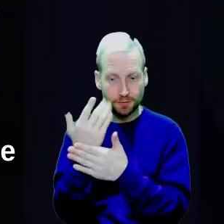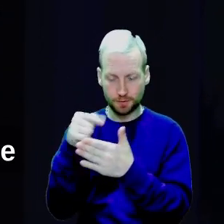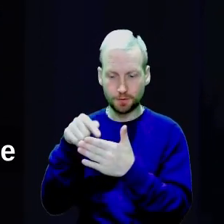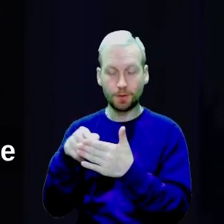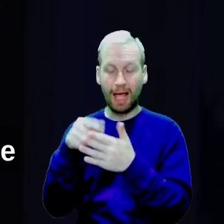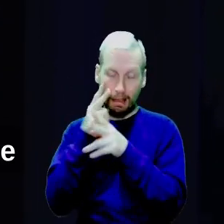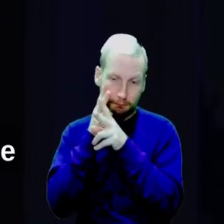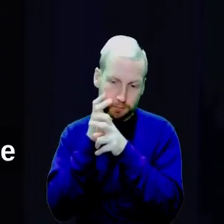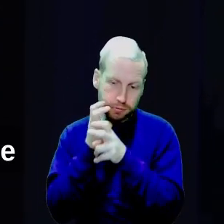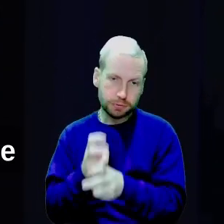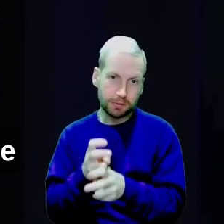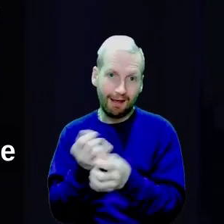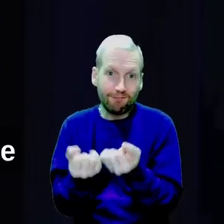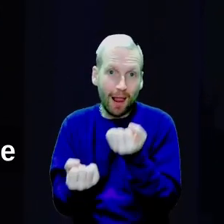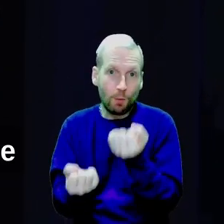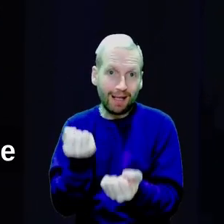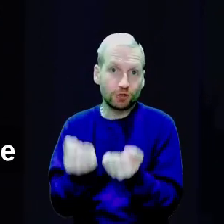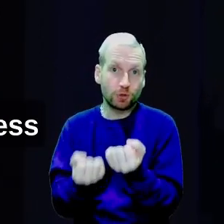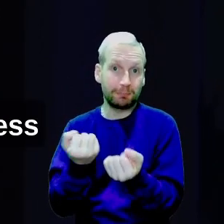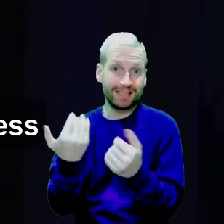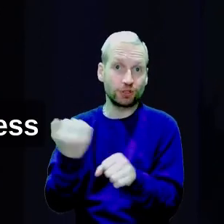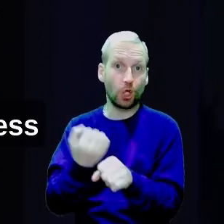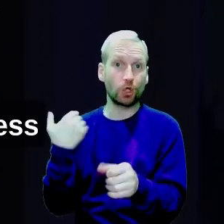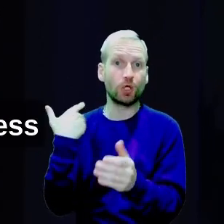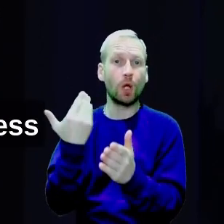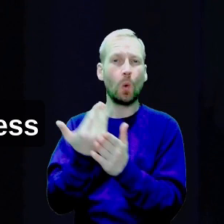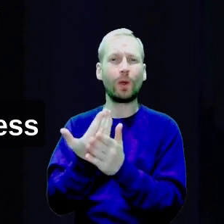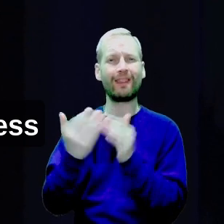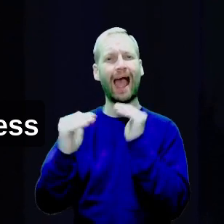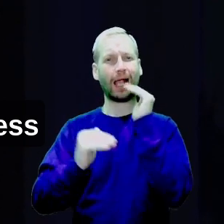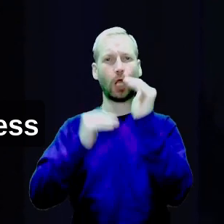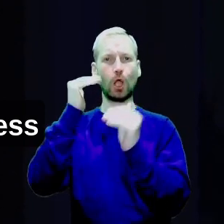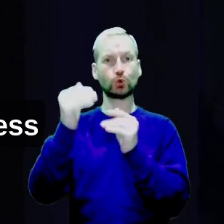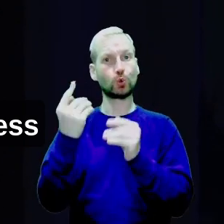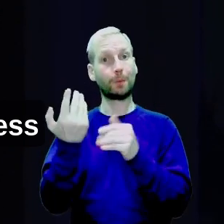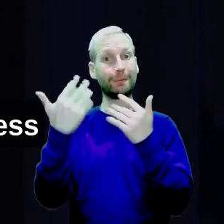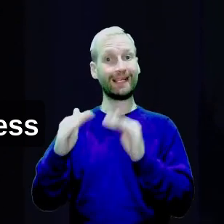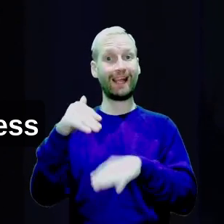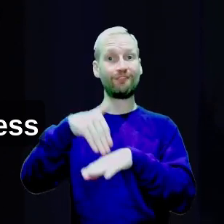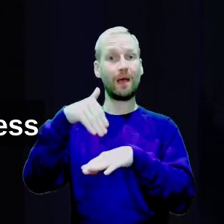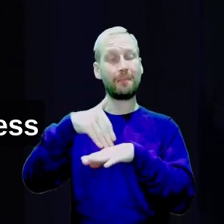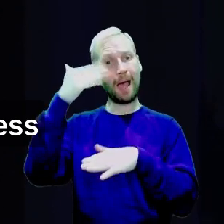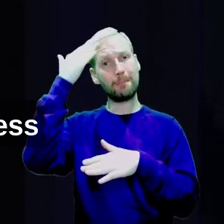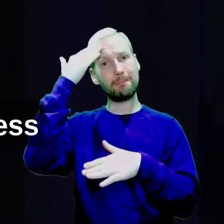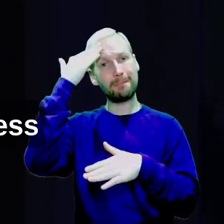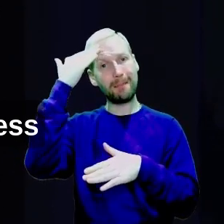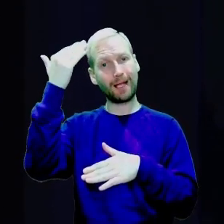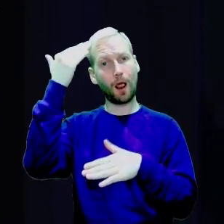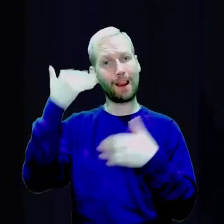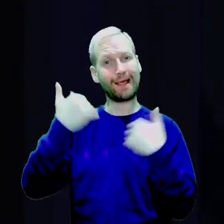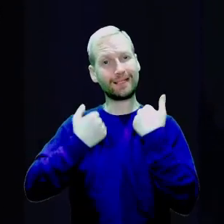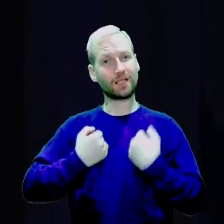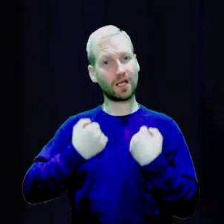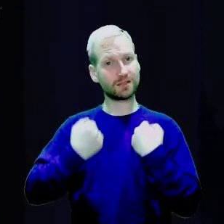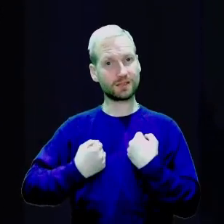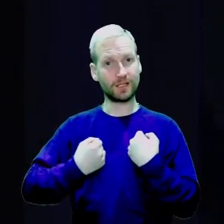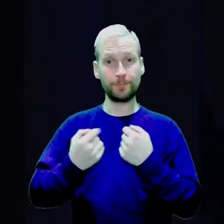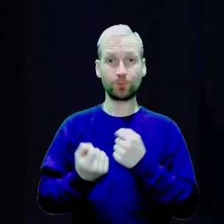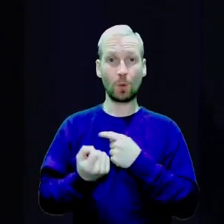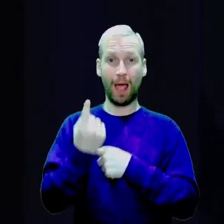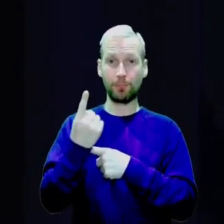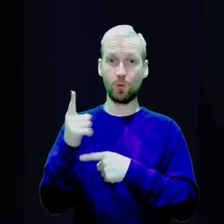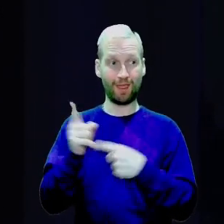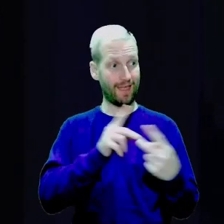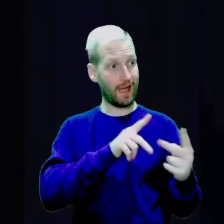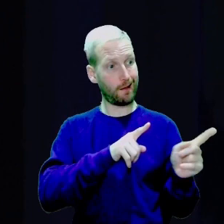mental health care that is being done, well with those adults severely affected by mental illness and what happens with their